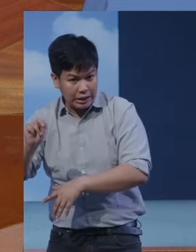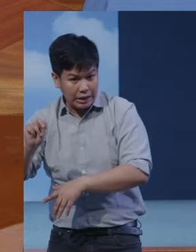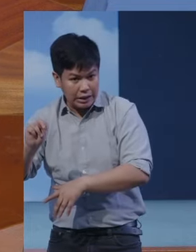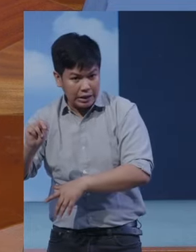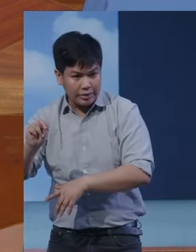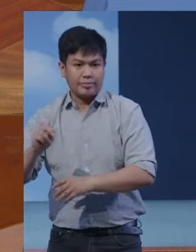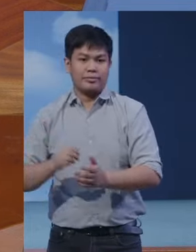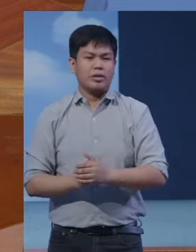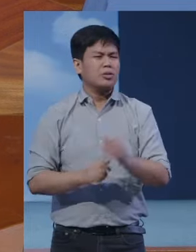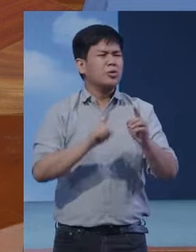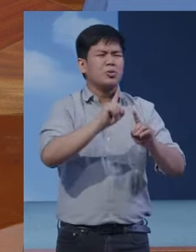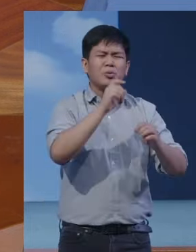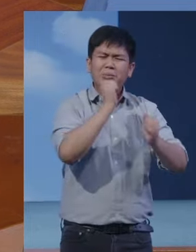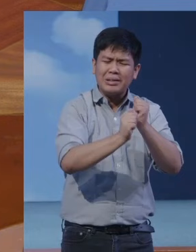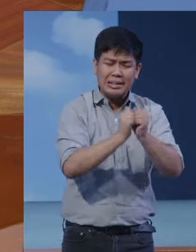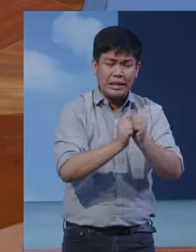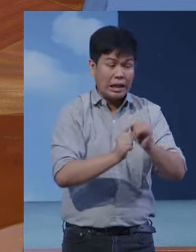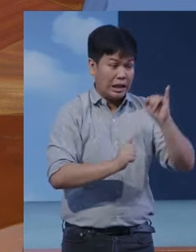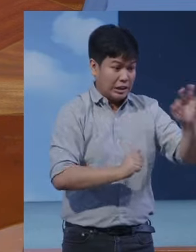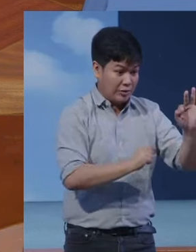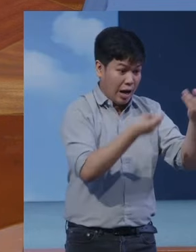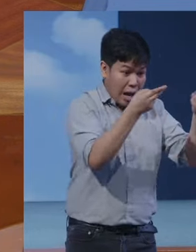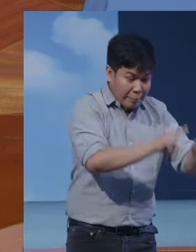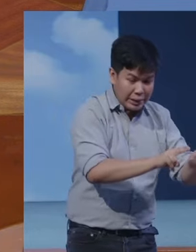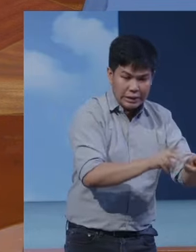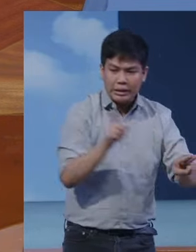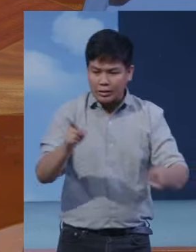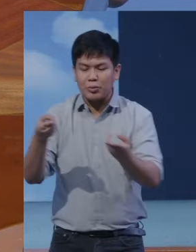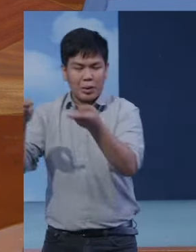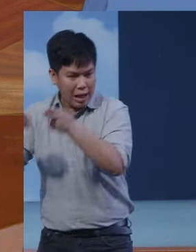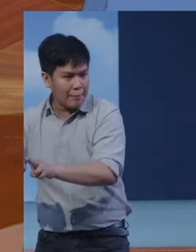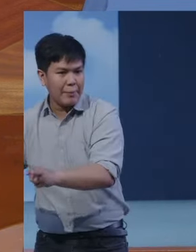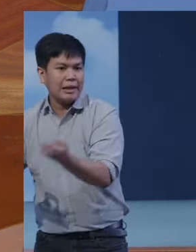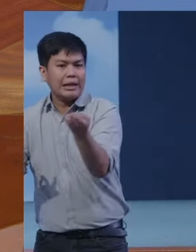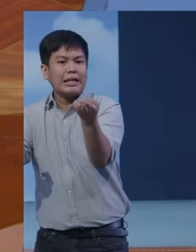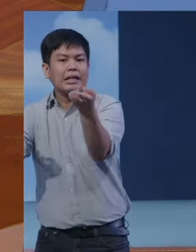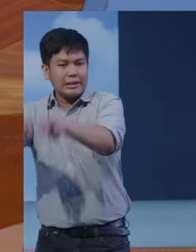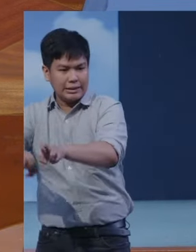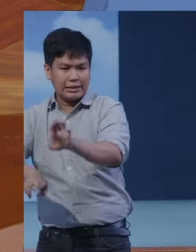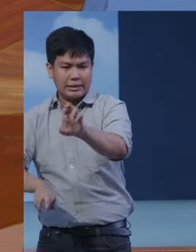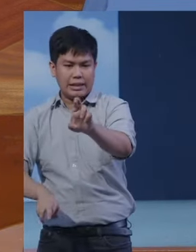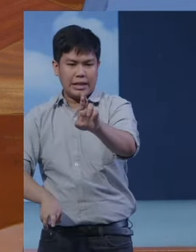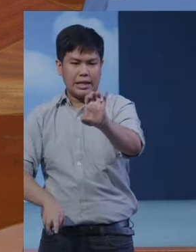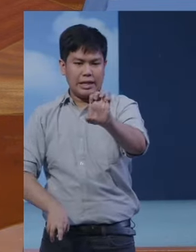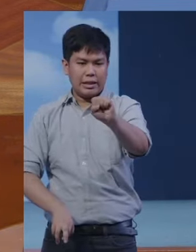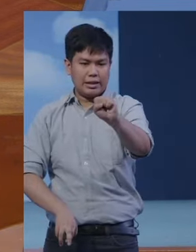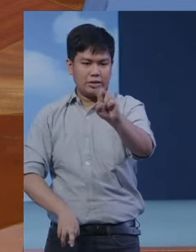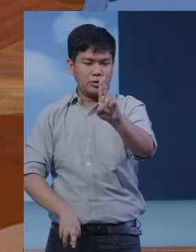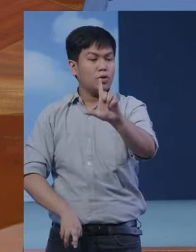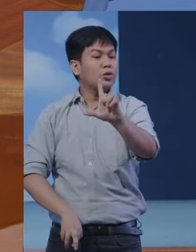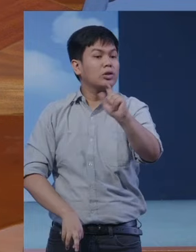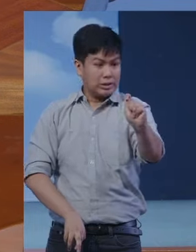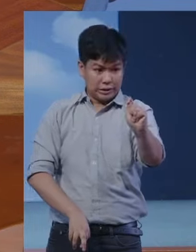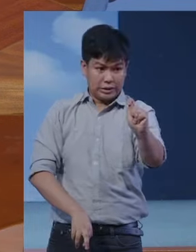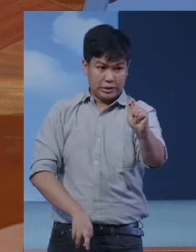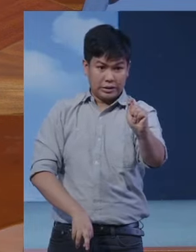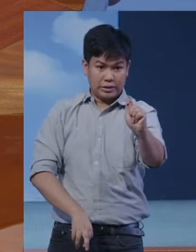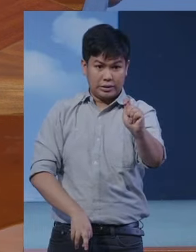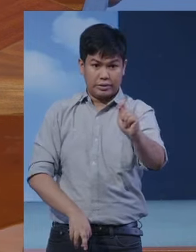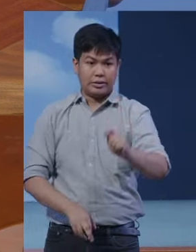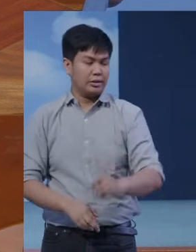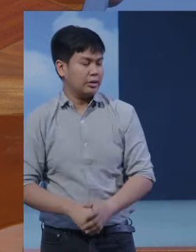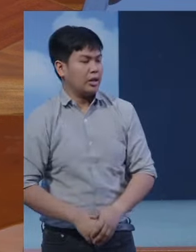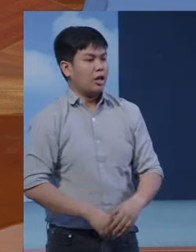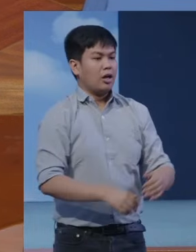then ito po ay if then ang if po naguumpisa sa verse 1 When a Man takes a wife and